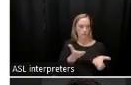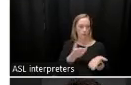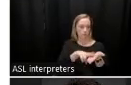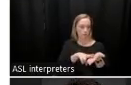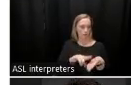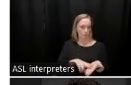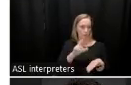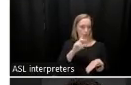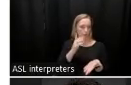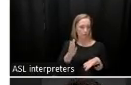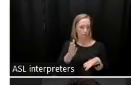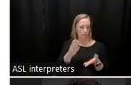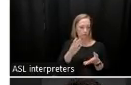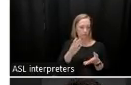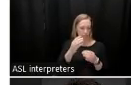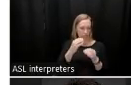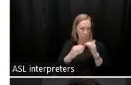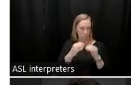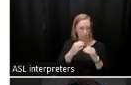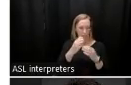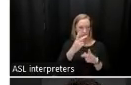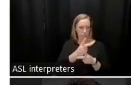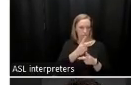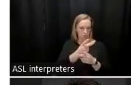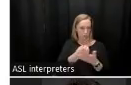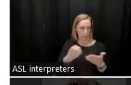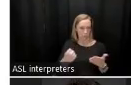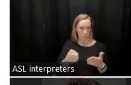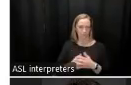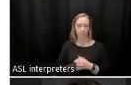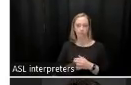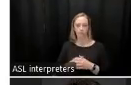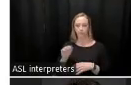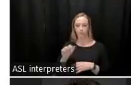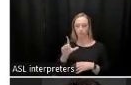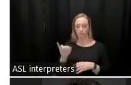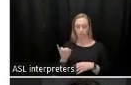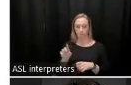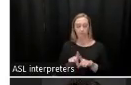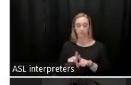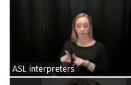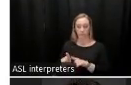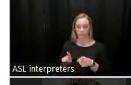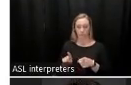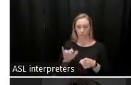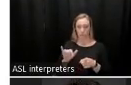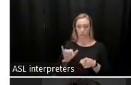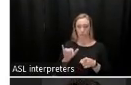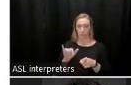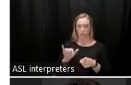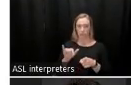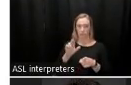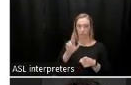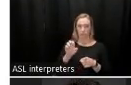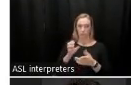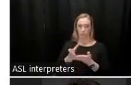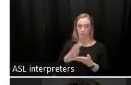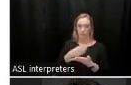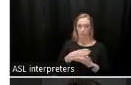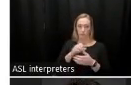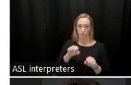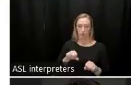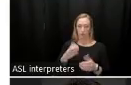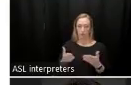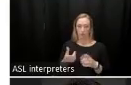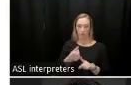for servicing equipment. And the source of that rebudgeting could be, for example, the